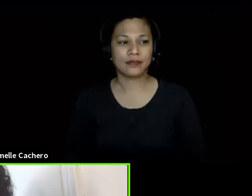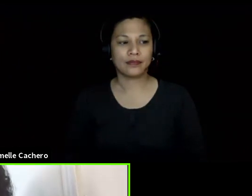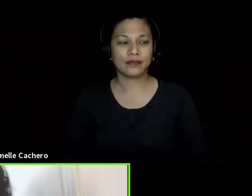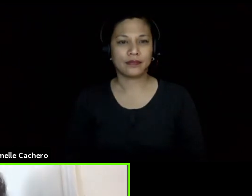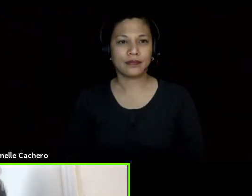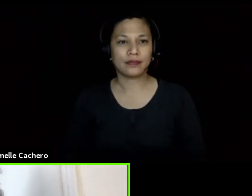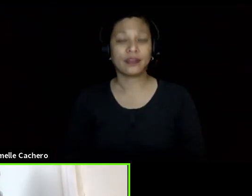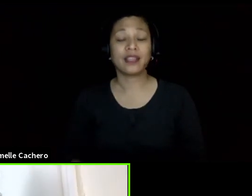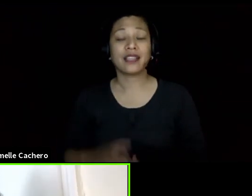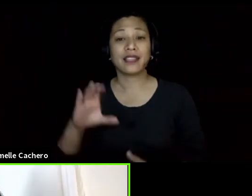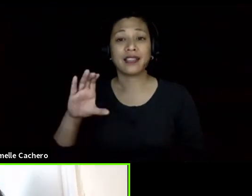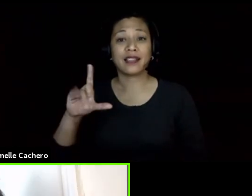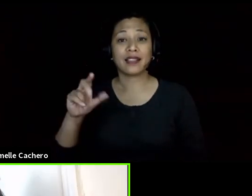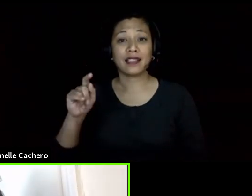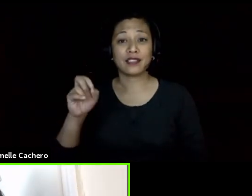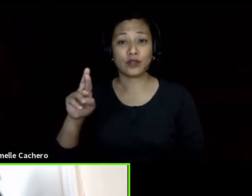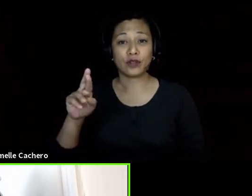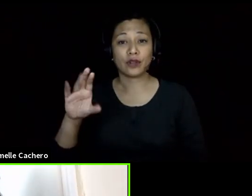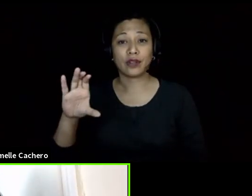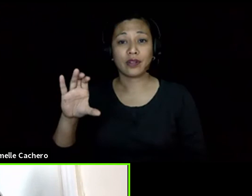casting is something that I've kind of just,